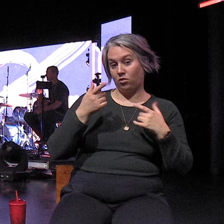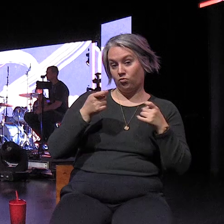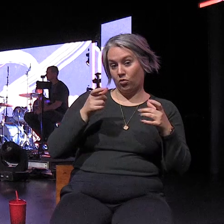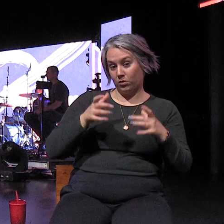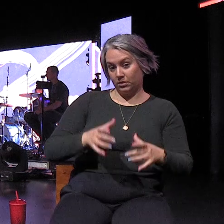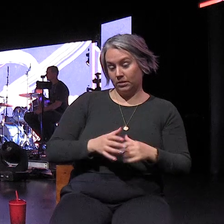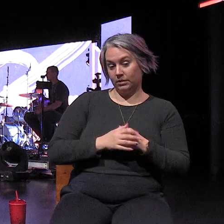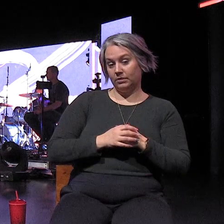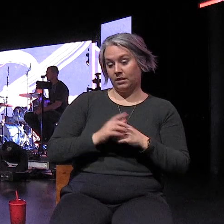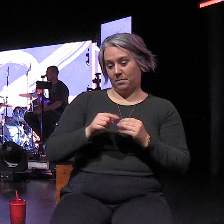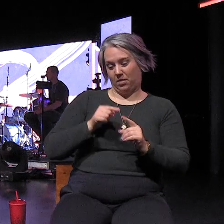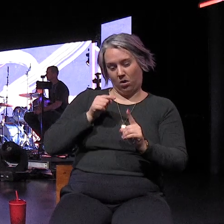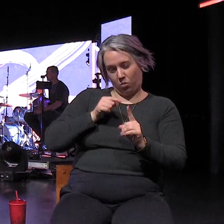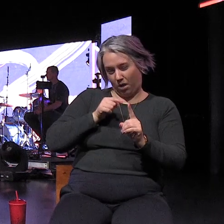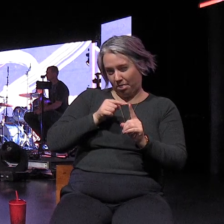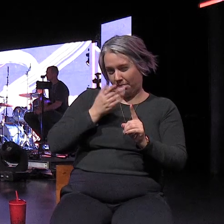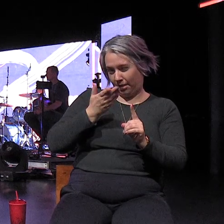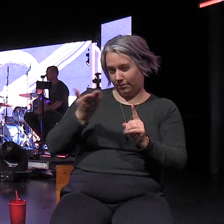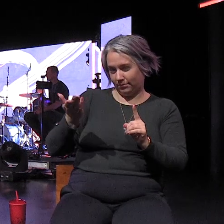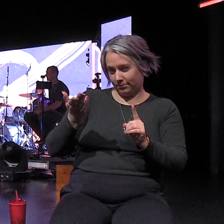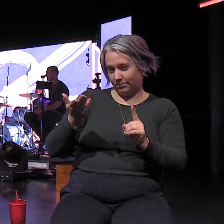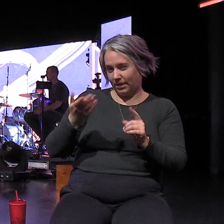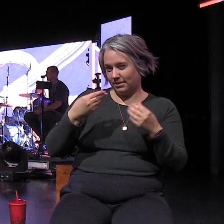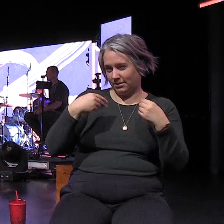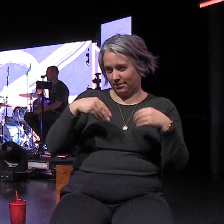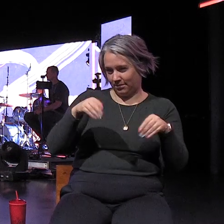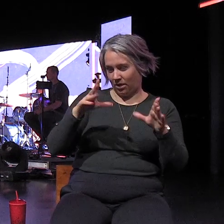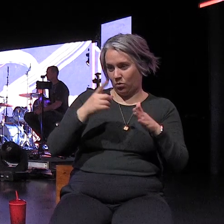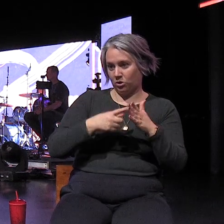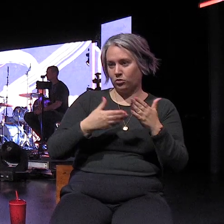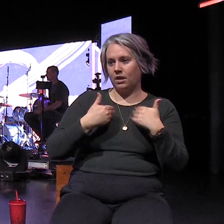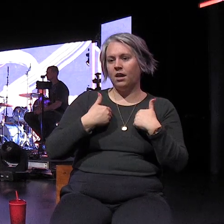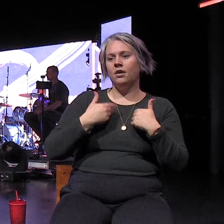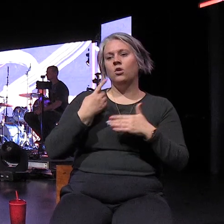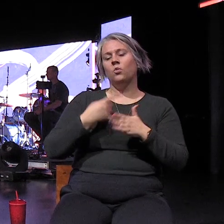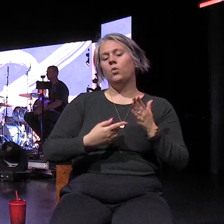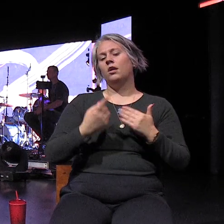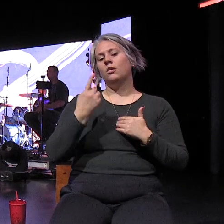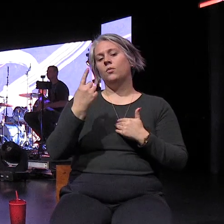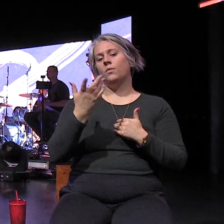on that one thing, what one thing